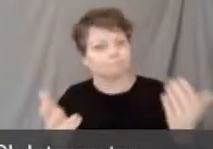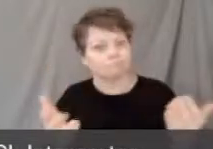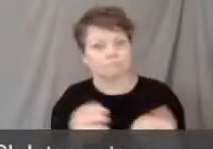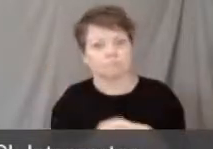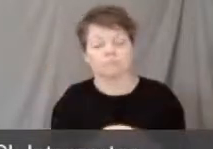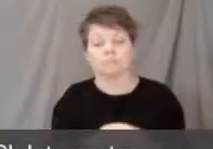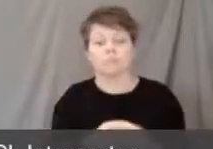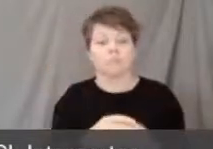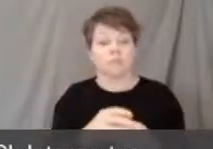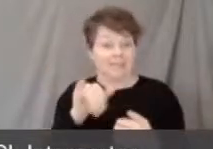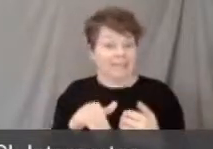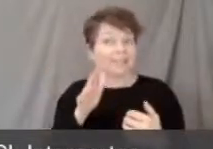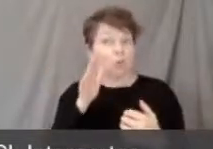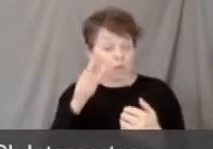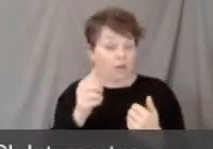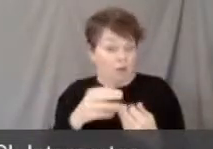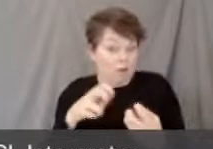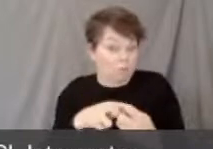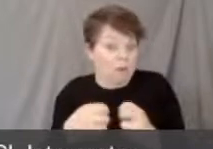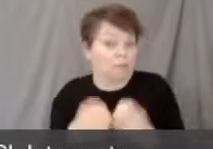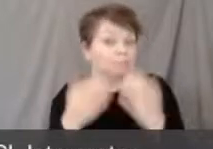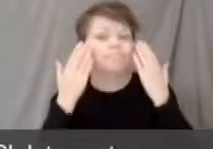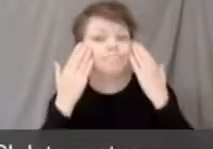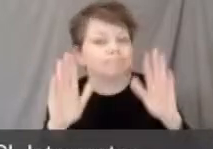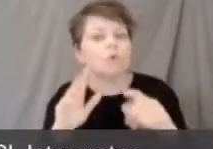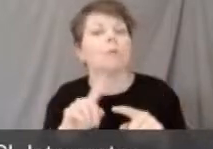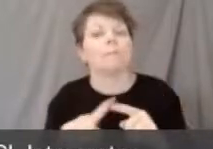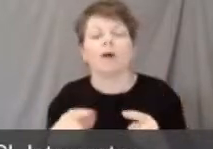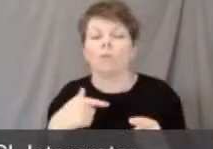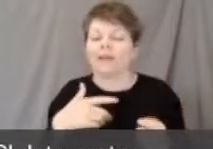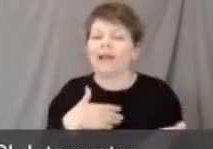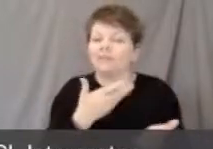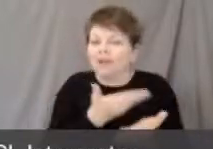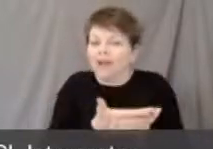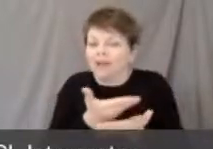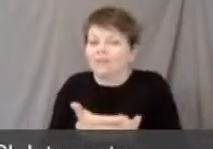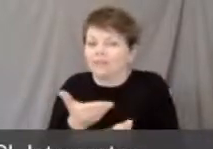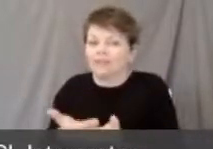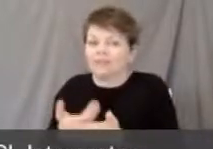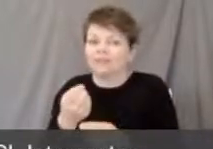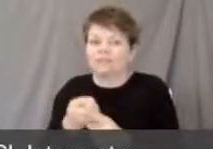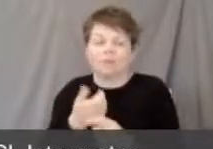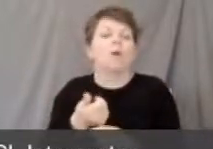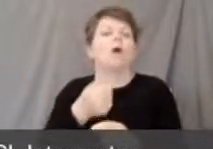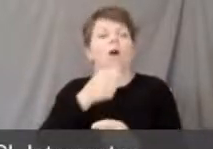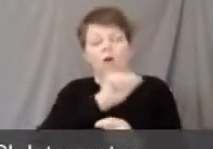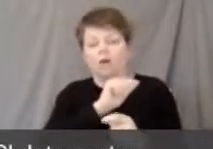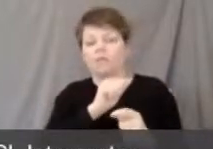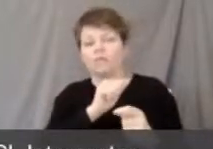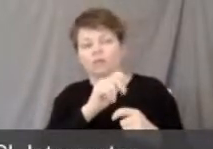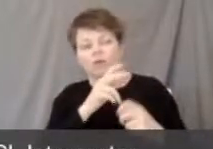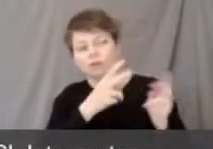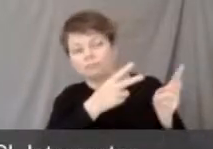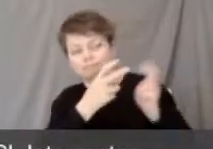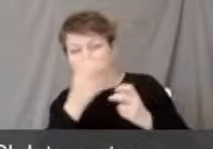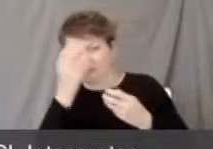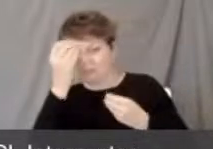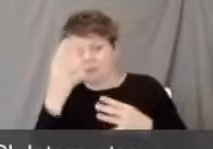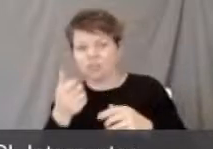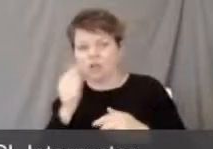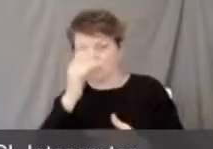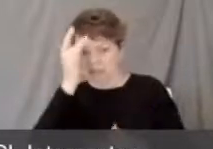be an issue, but there is a potential. There's evidence from this from prior illnesses and infections. Some